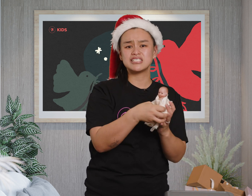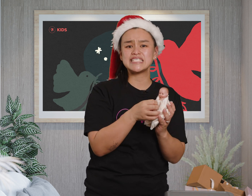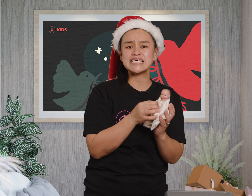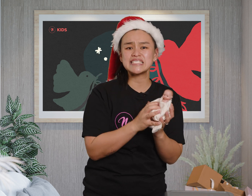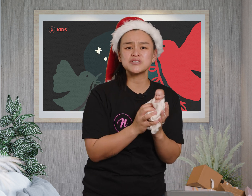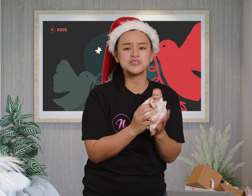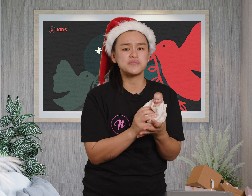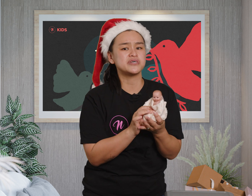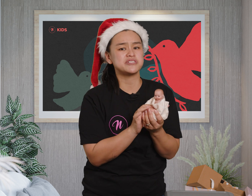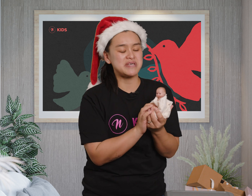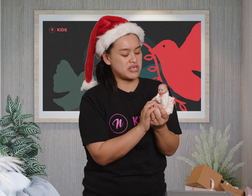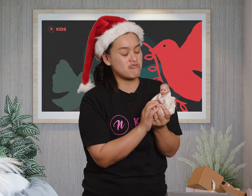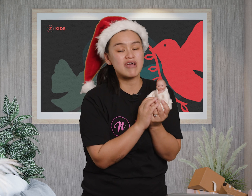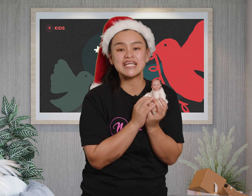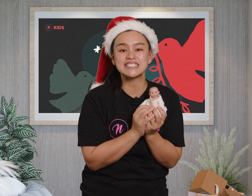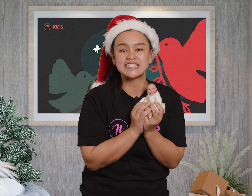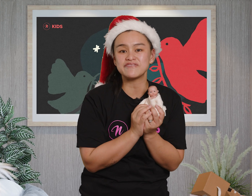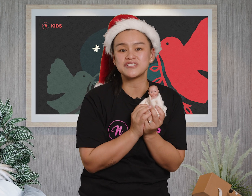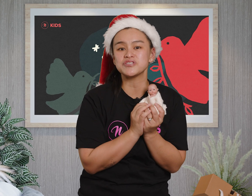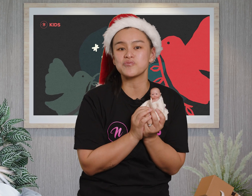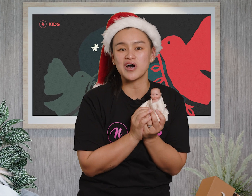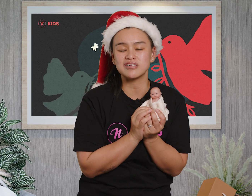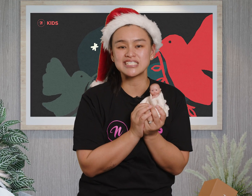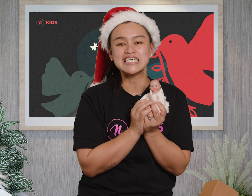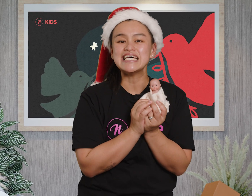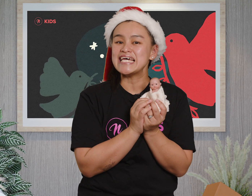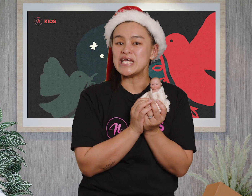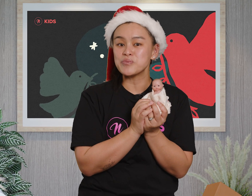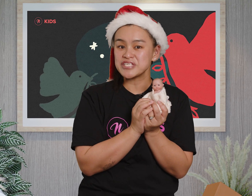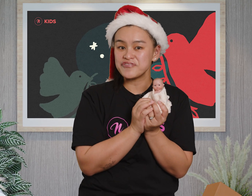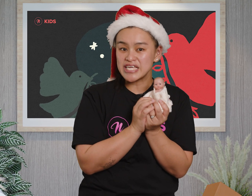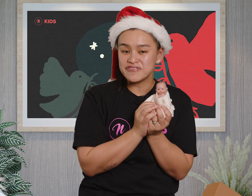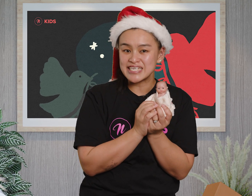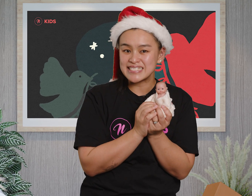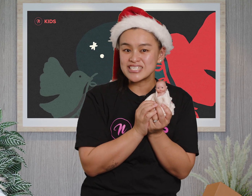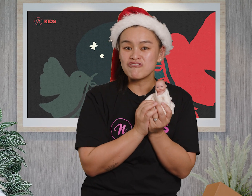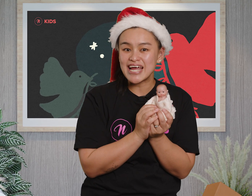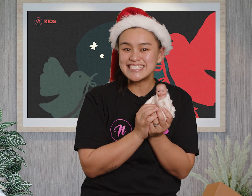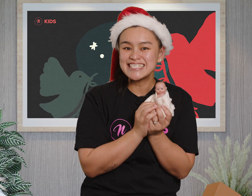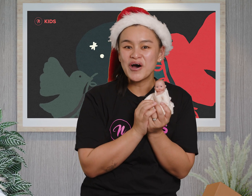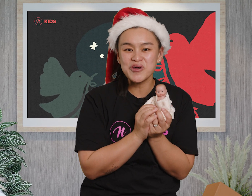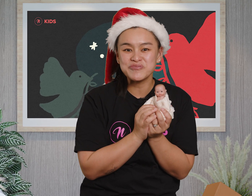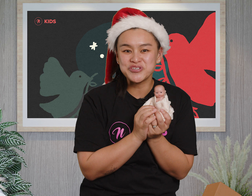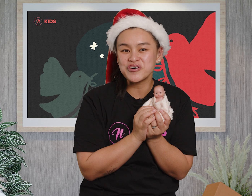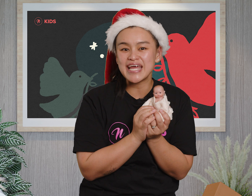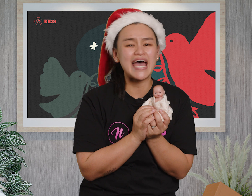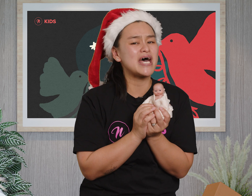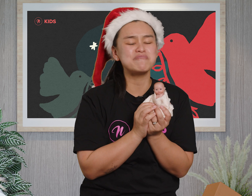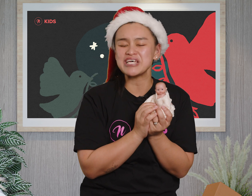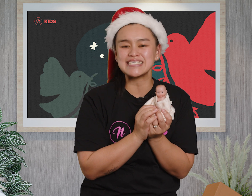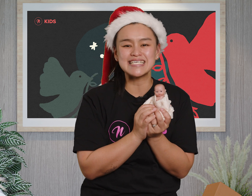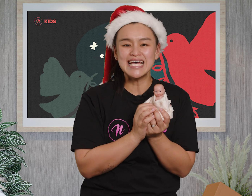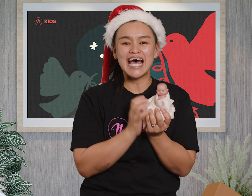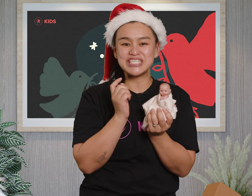Oh, Jesus was born to be the greatest gift to the world. He brings forgiveness, grace, hope, joy,